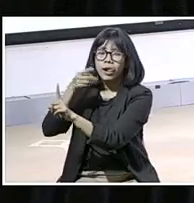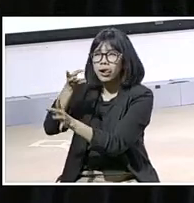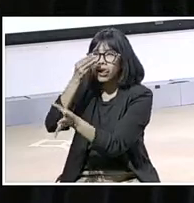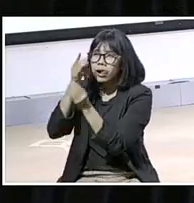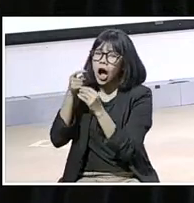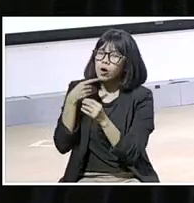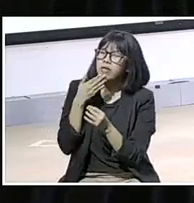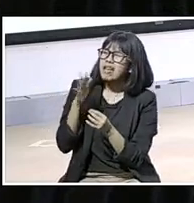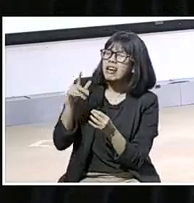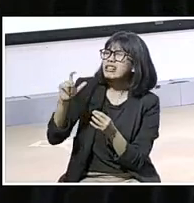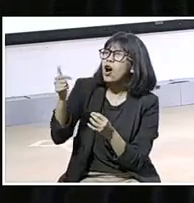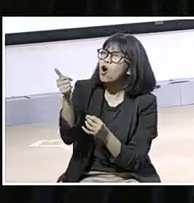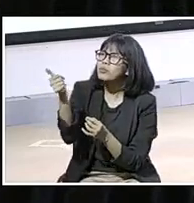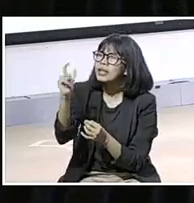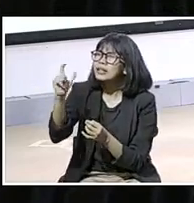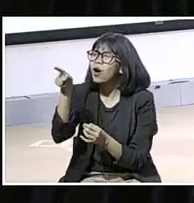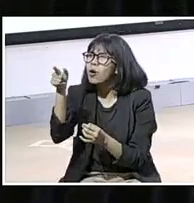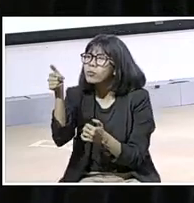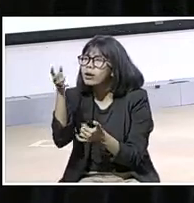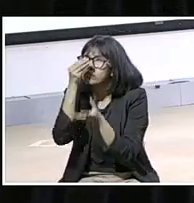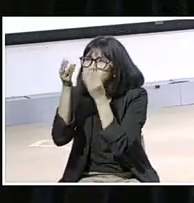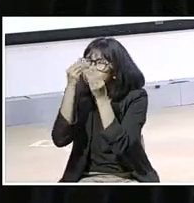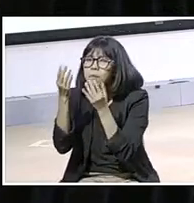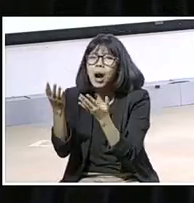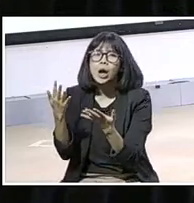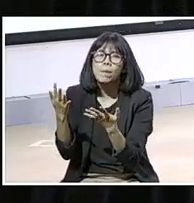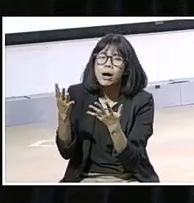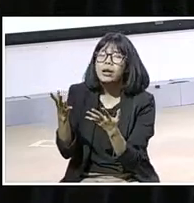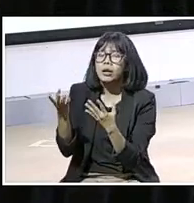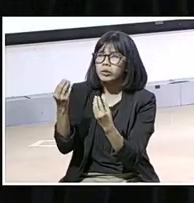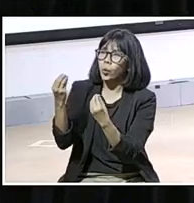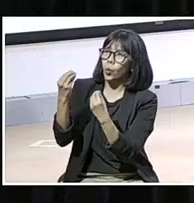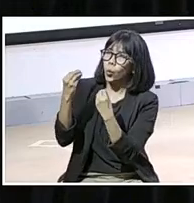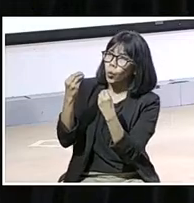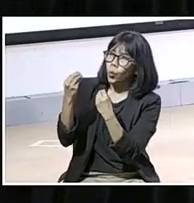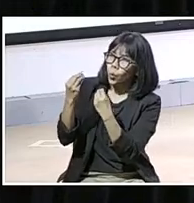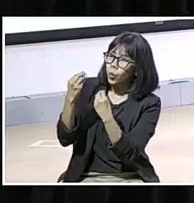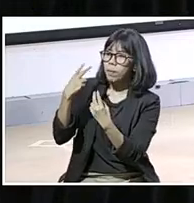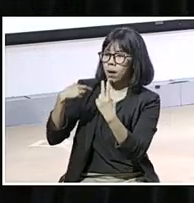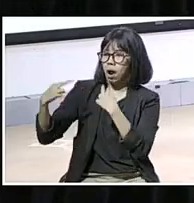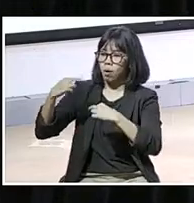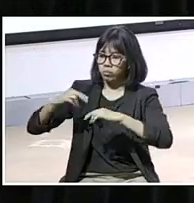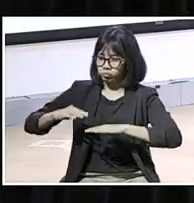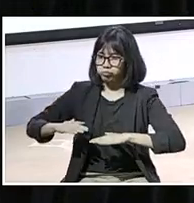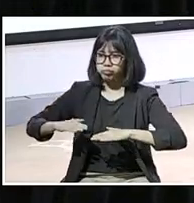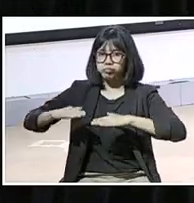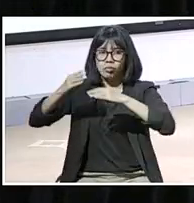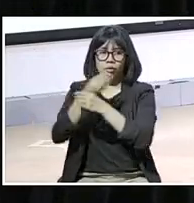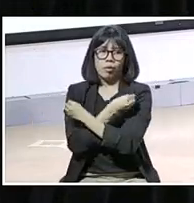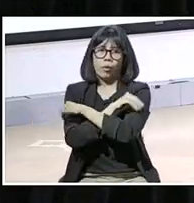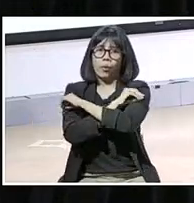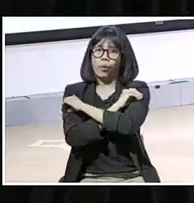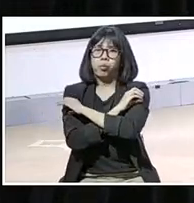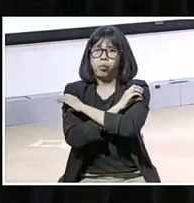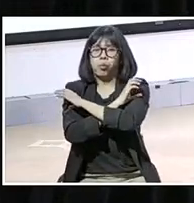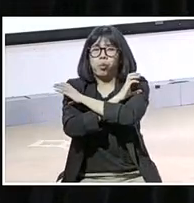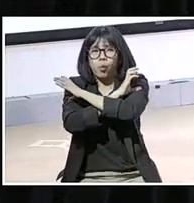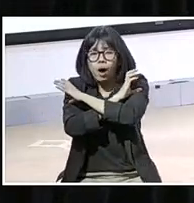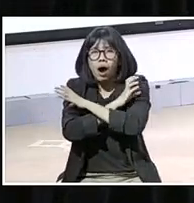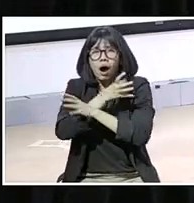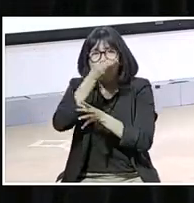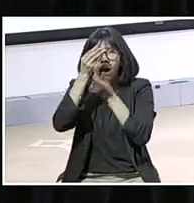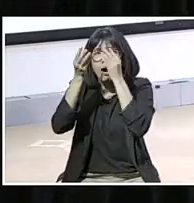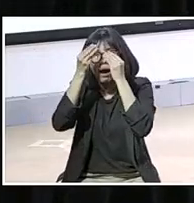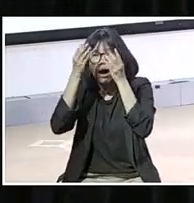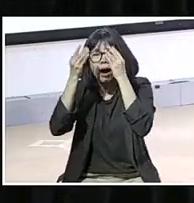you. Most people are good people, and they will try to help someone that really has their heart set on something and really is passionate about